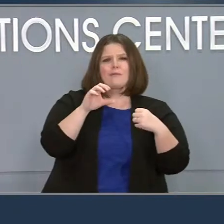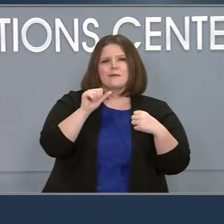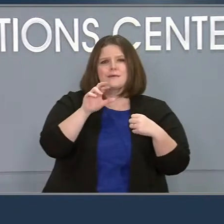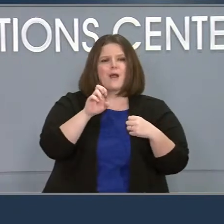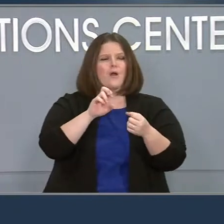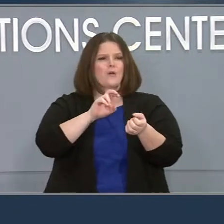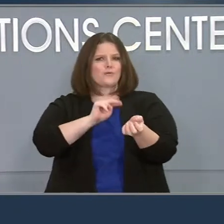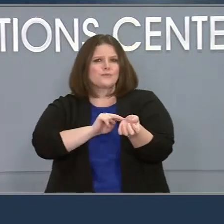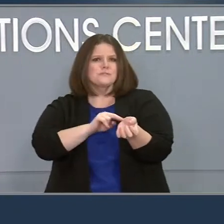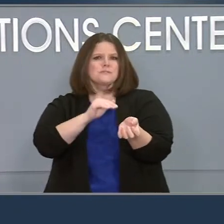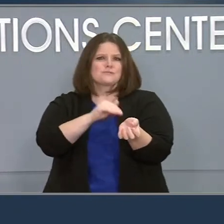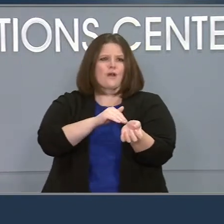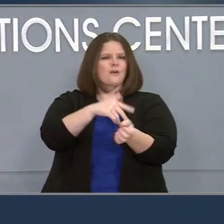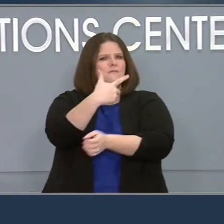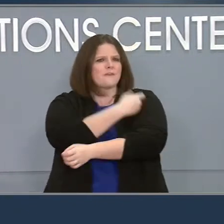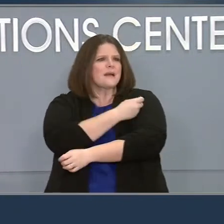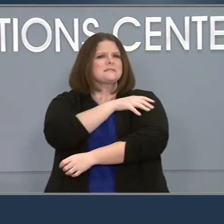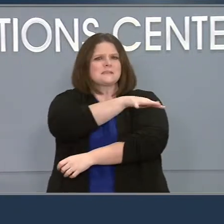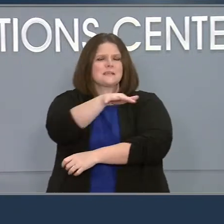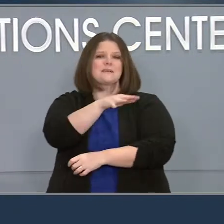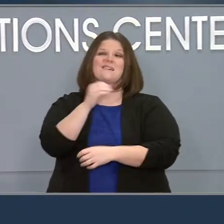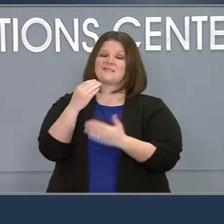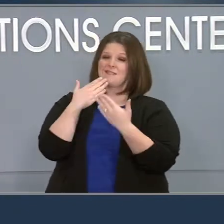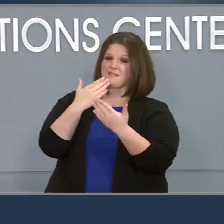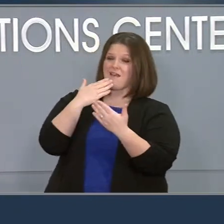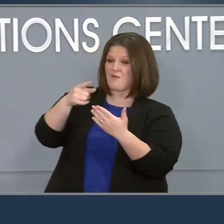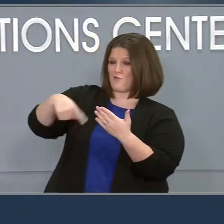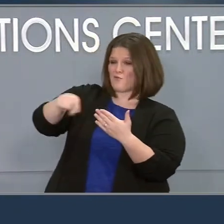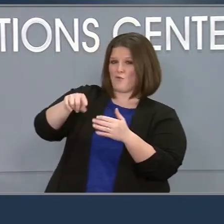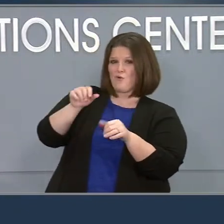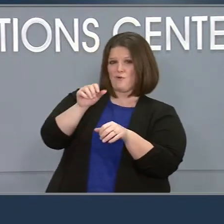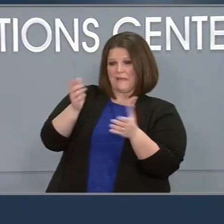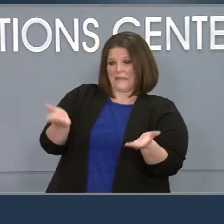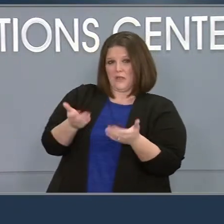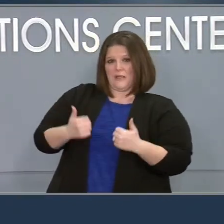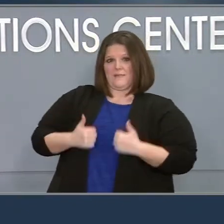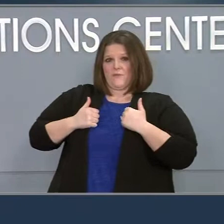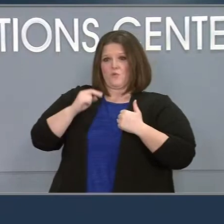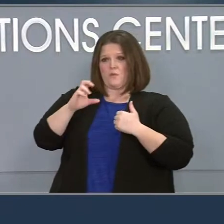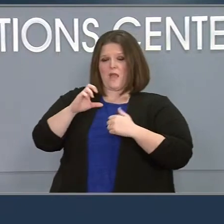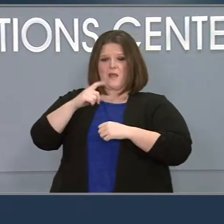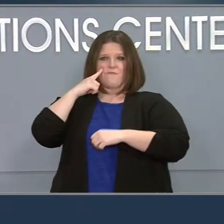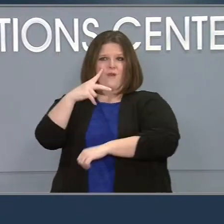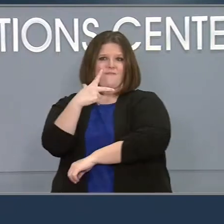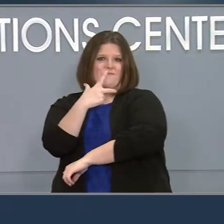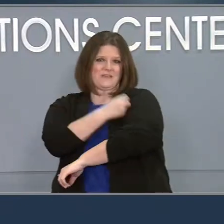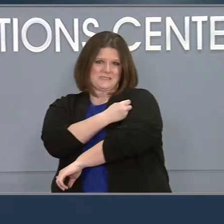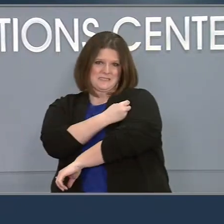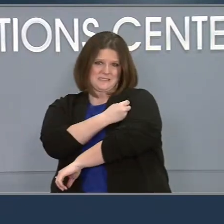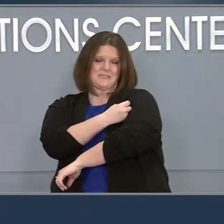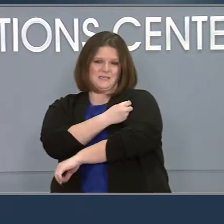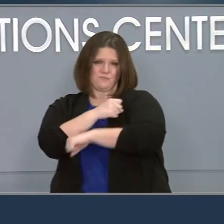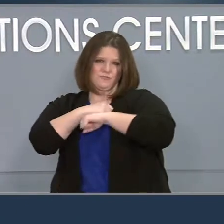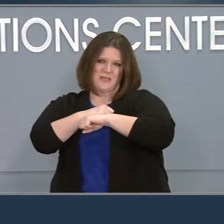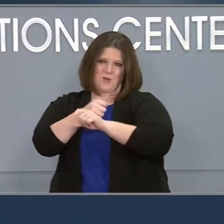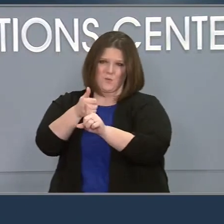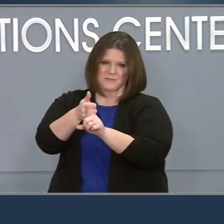and the millions of North Carolinians who got vaccinated to protect themselves and others. Okay, let's dive into the